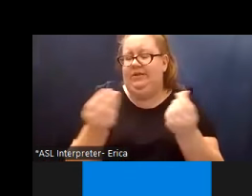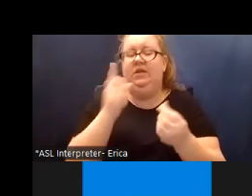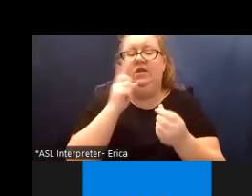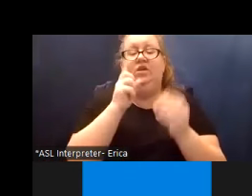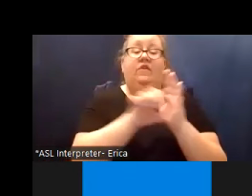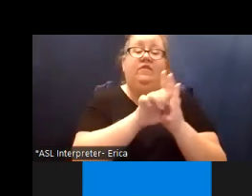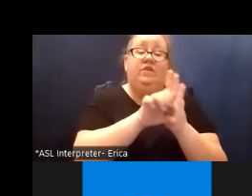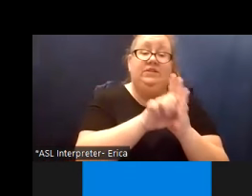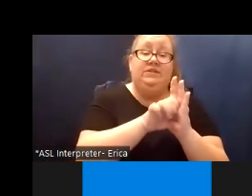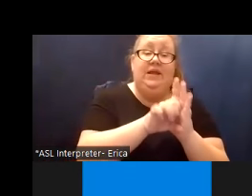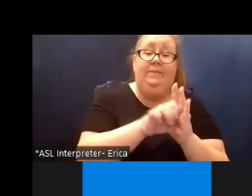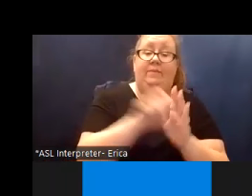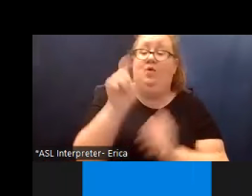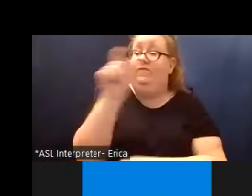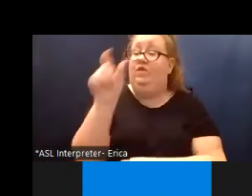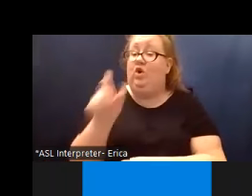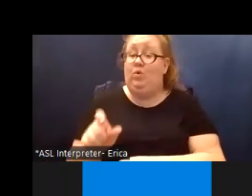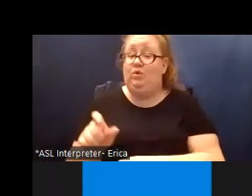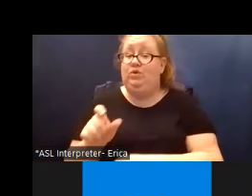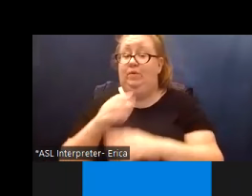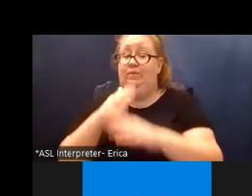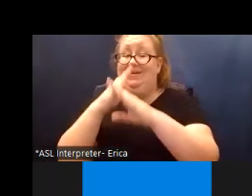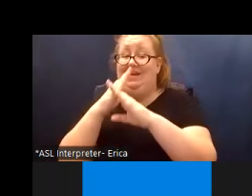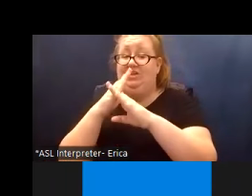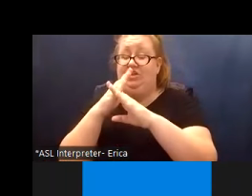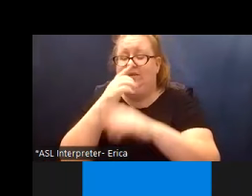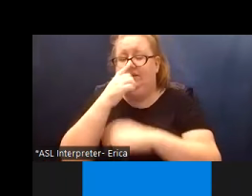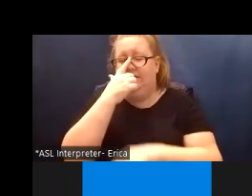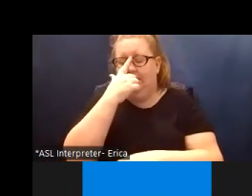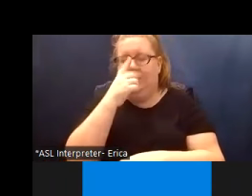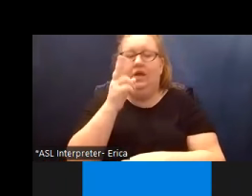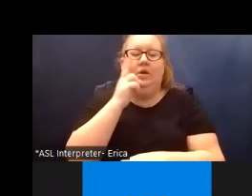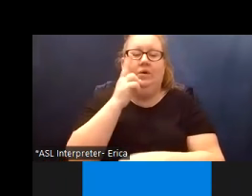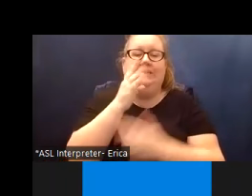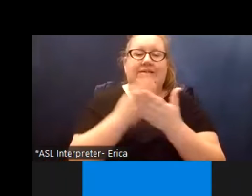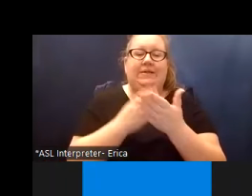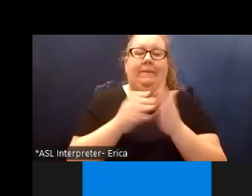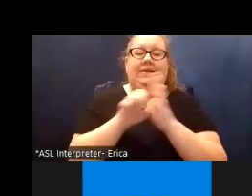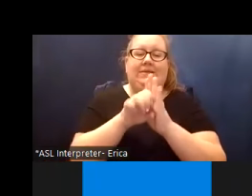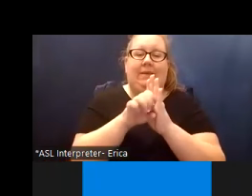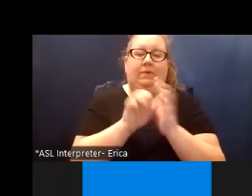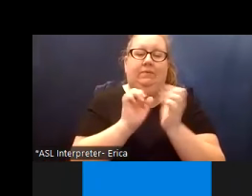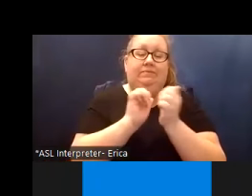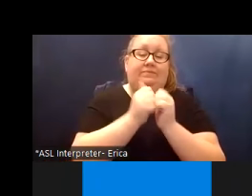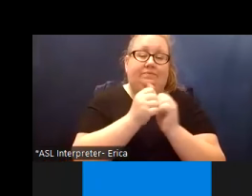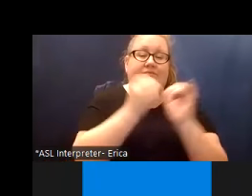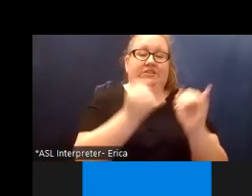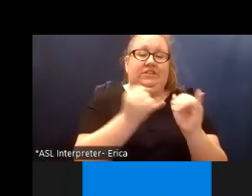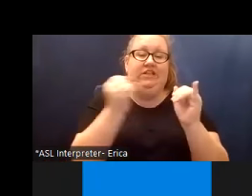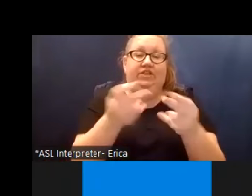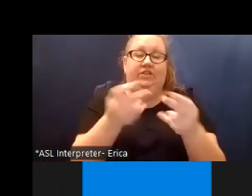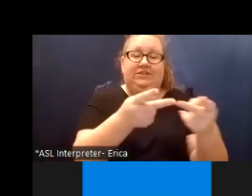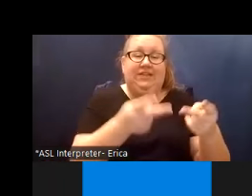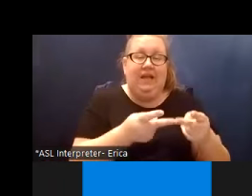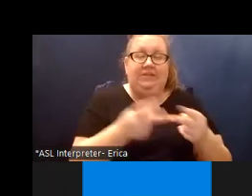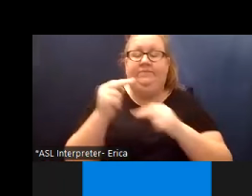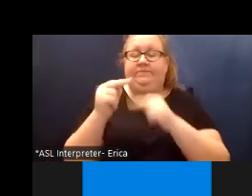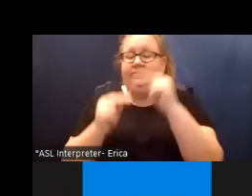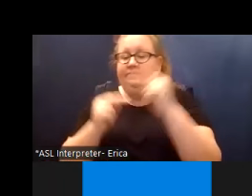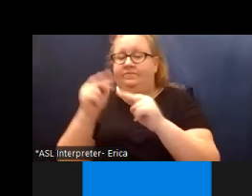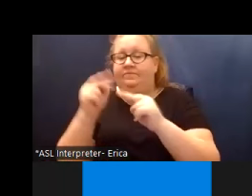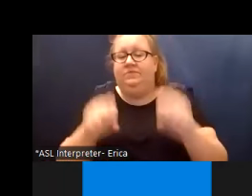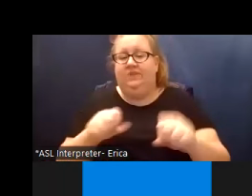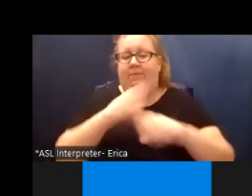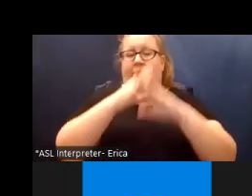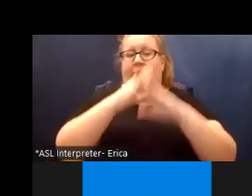example, within coastal protections, we see some examples of how individual sites and buildings can be